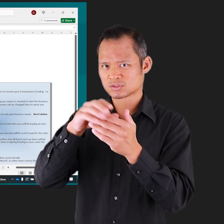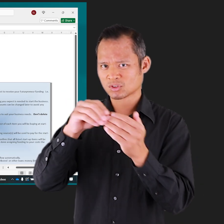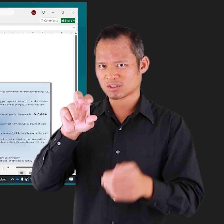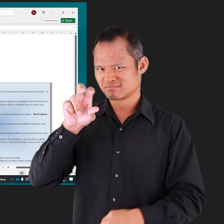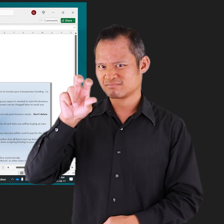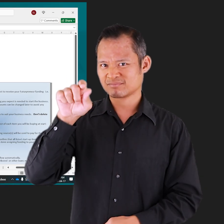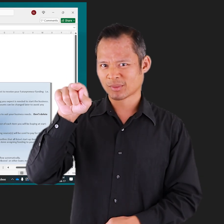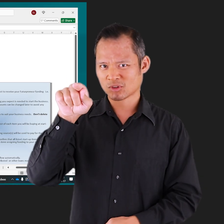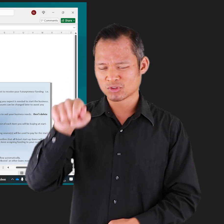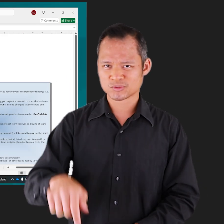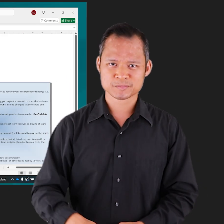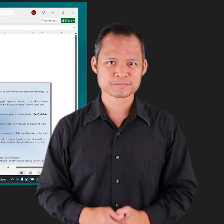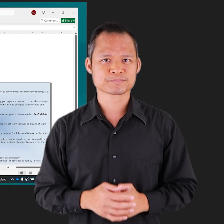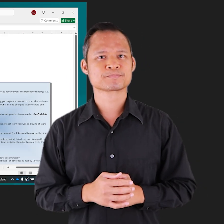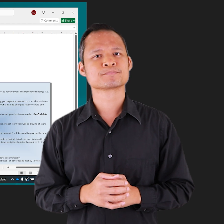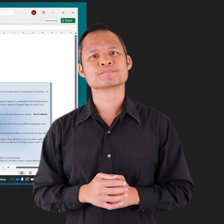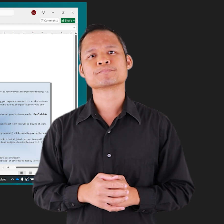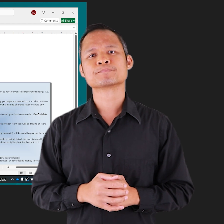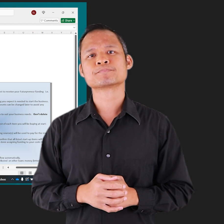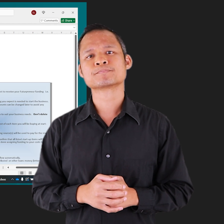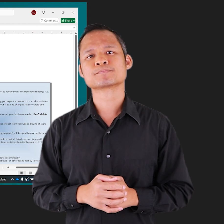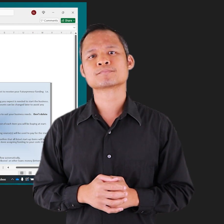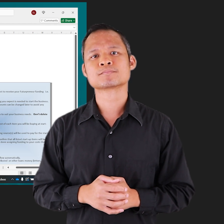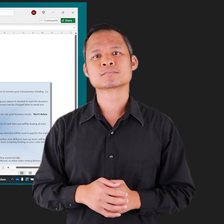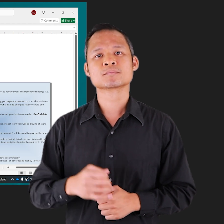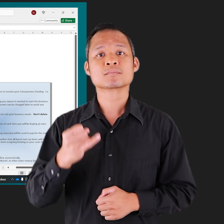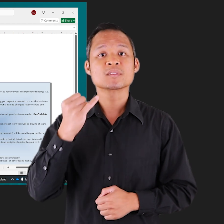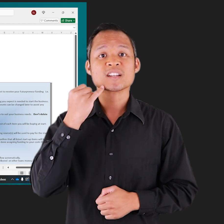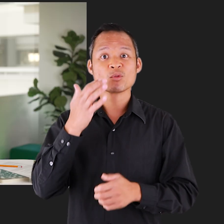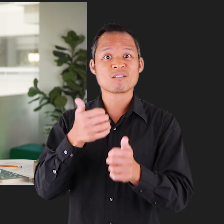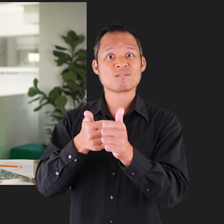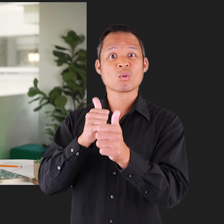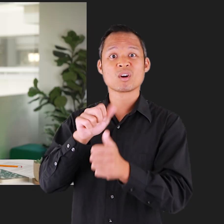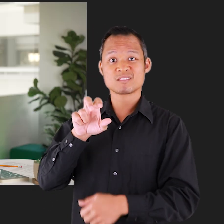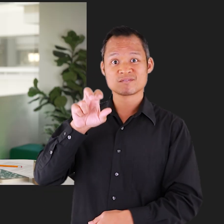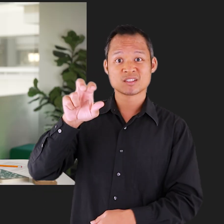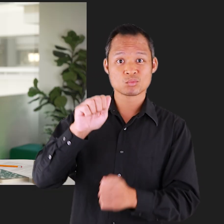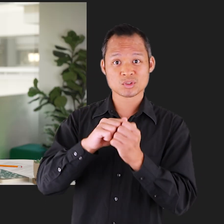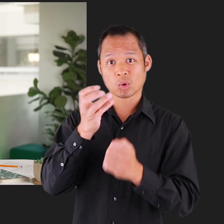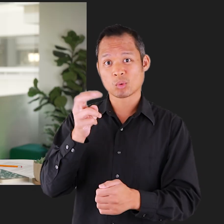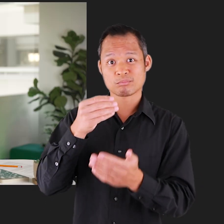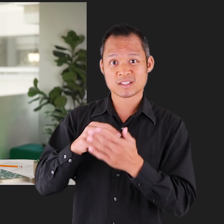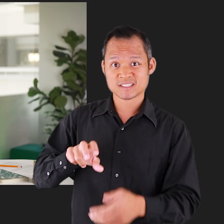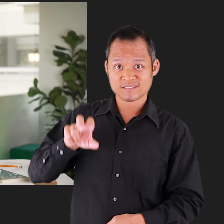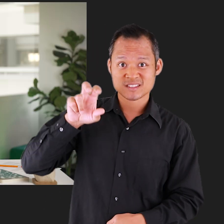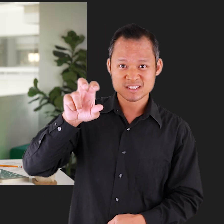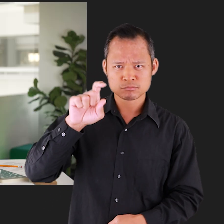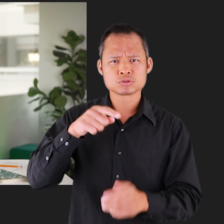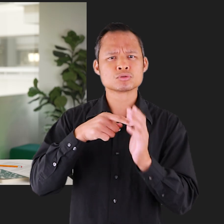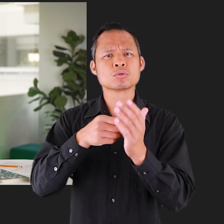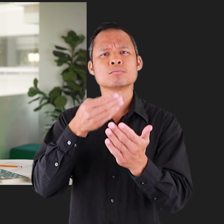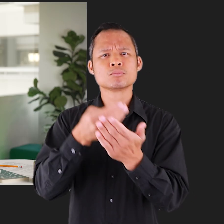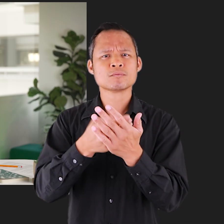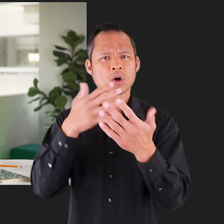is $50,000. They are obligated to put in $5,000 of their own money. However, one way to avoid putting 10% of your own money